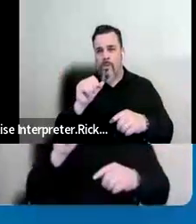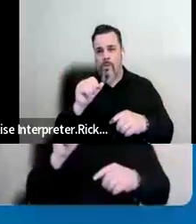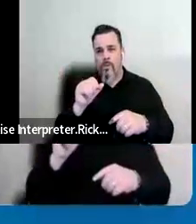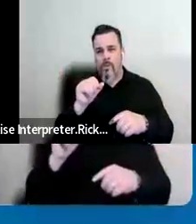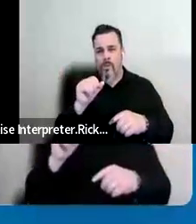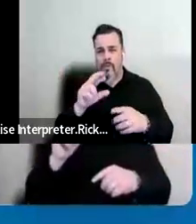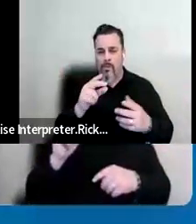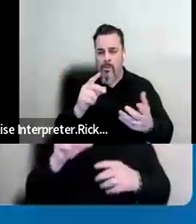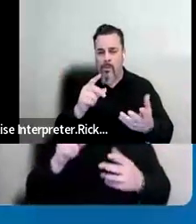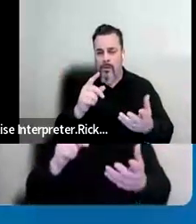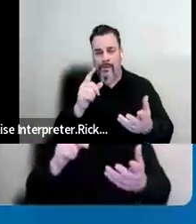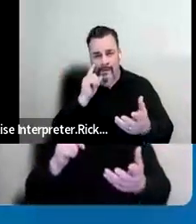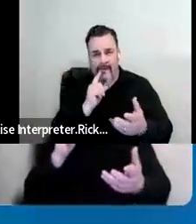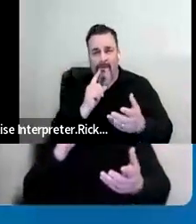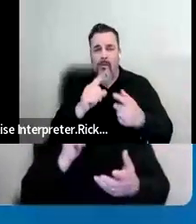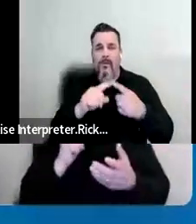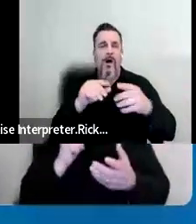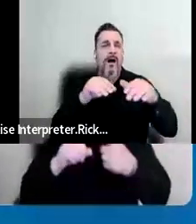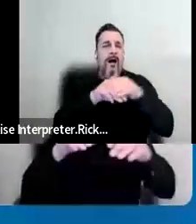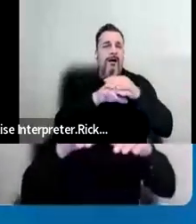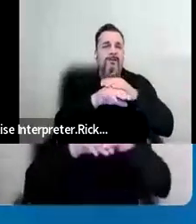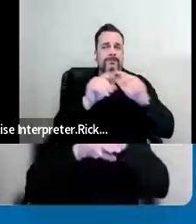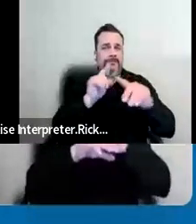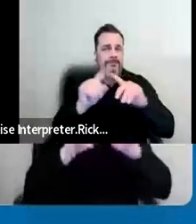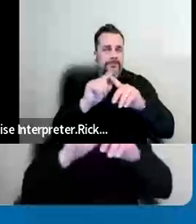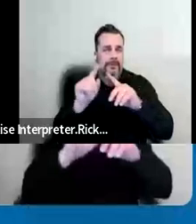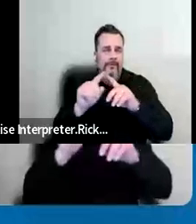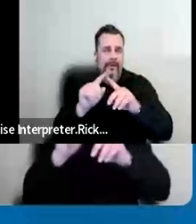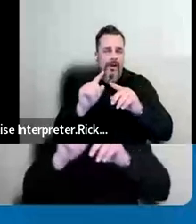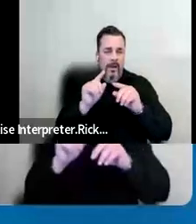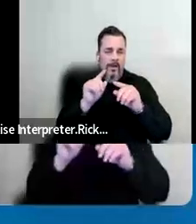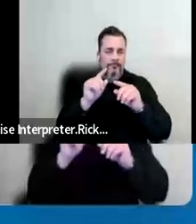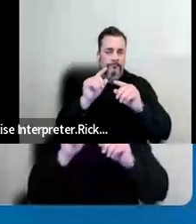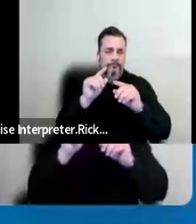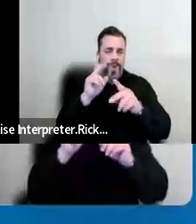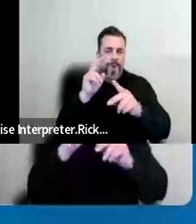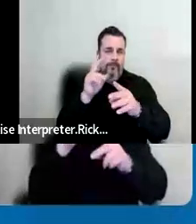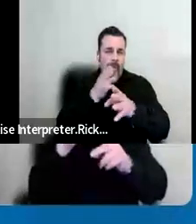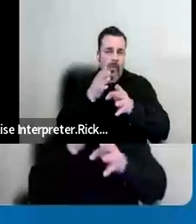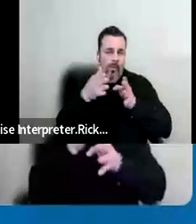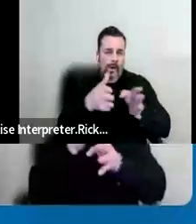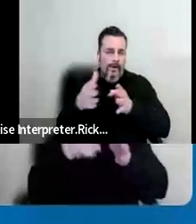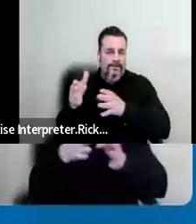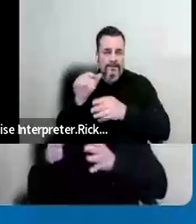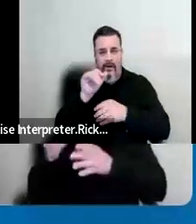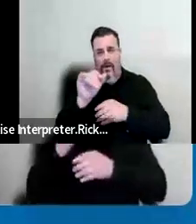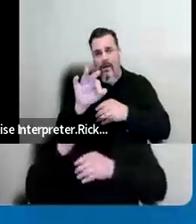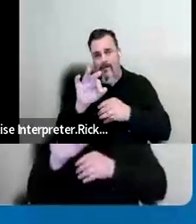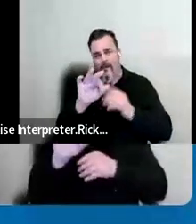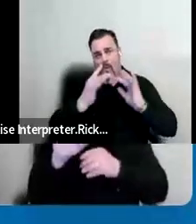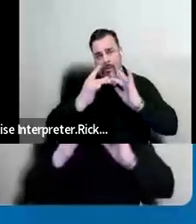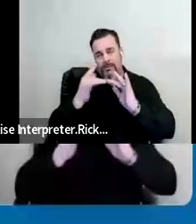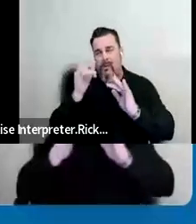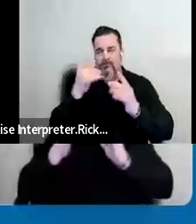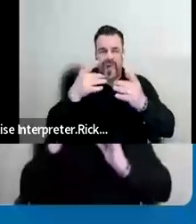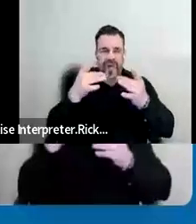deaf to access different aspects of a website or digital content. So for instance,